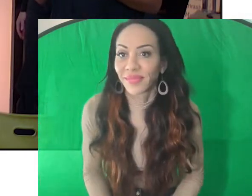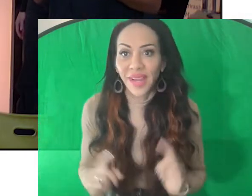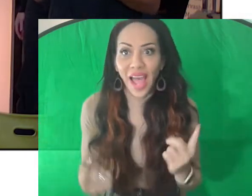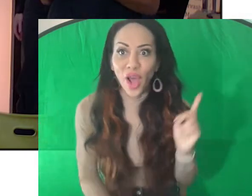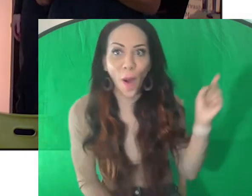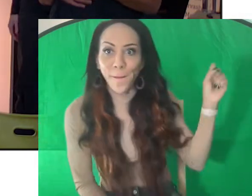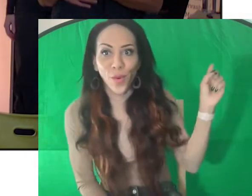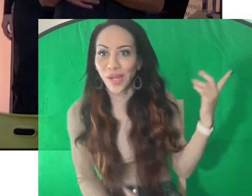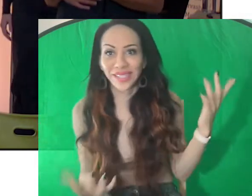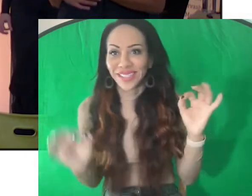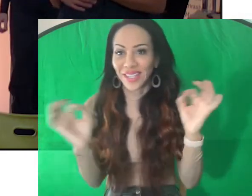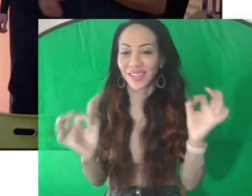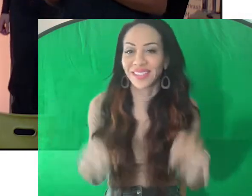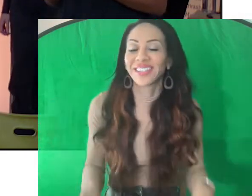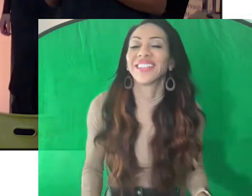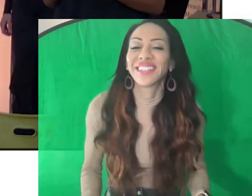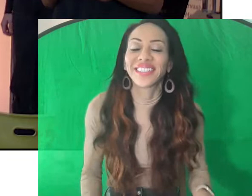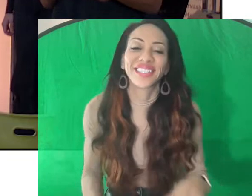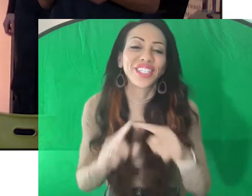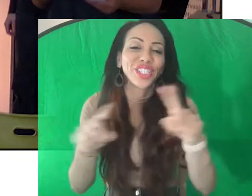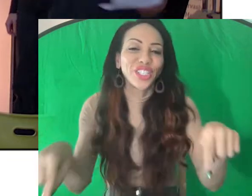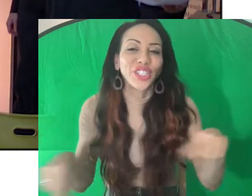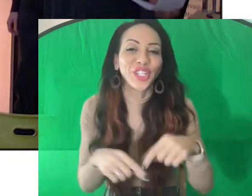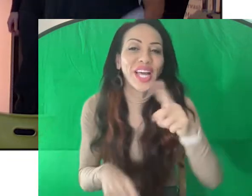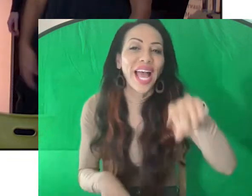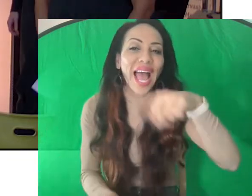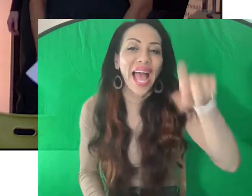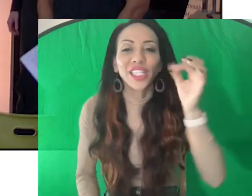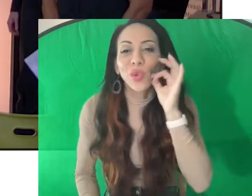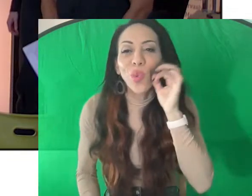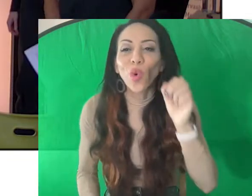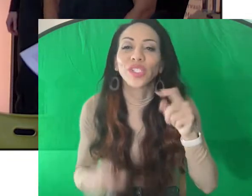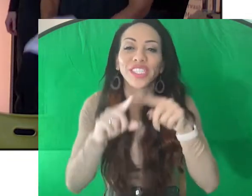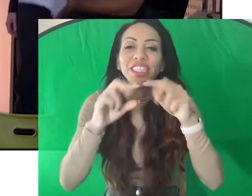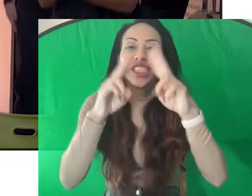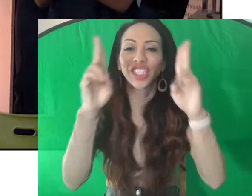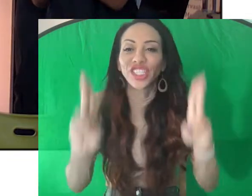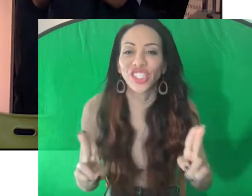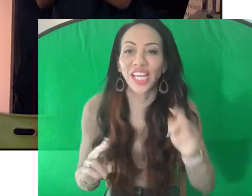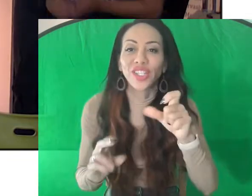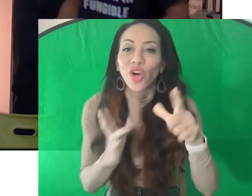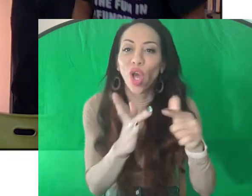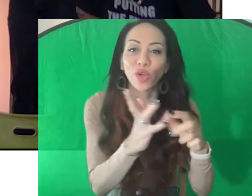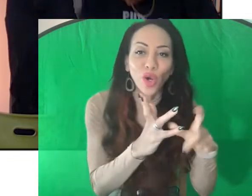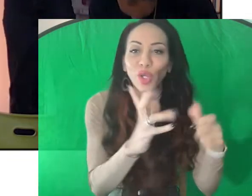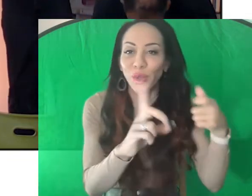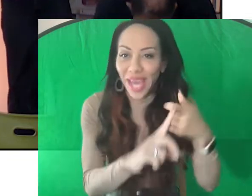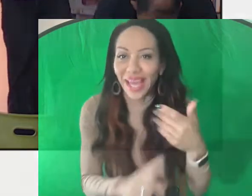or at studio@watershed.co.uk with any questions. Thank you so much for joining us. Thank you.